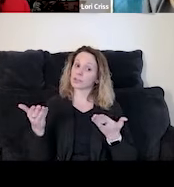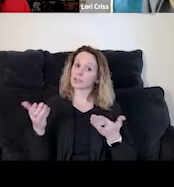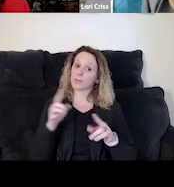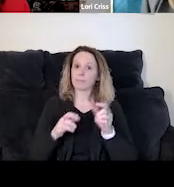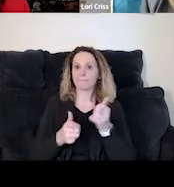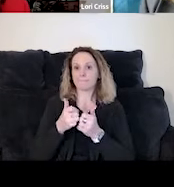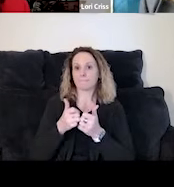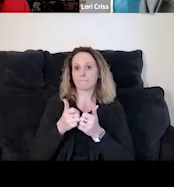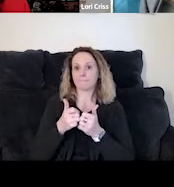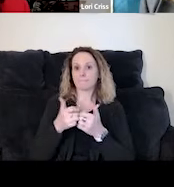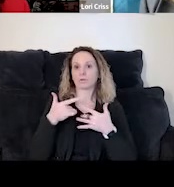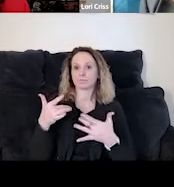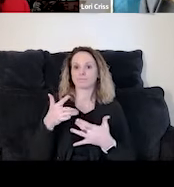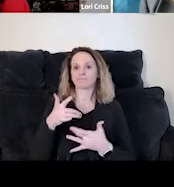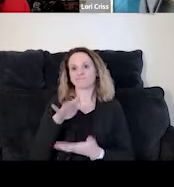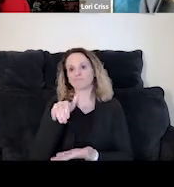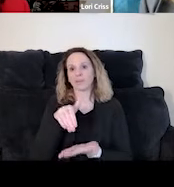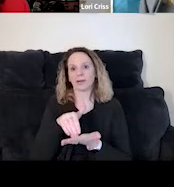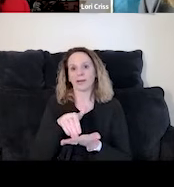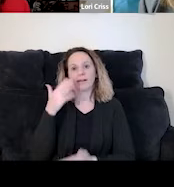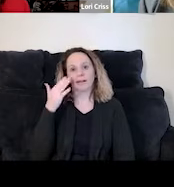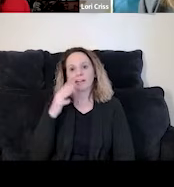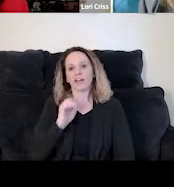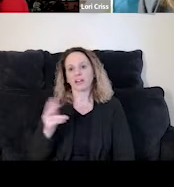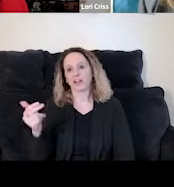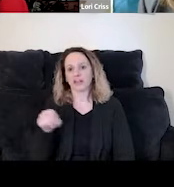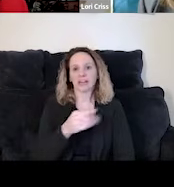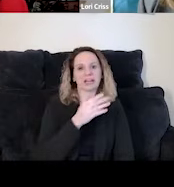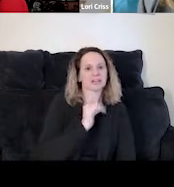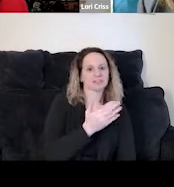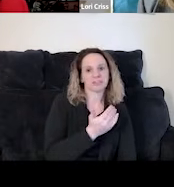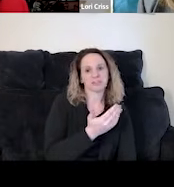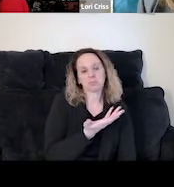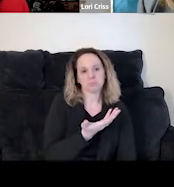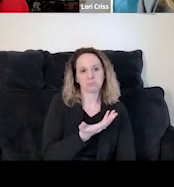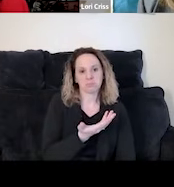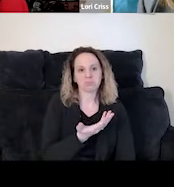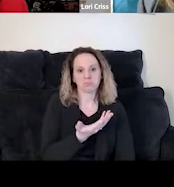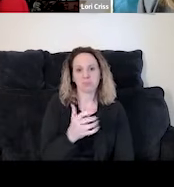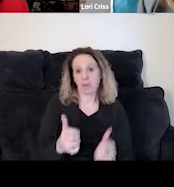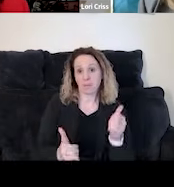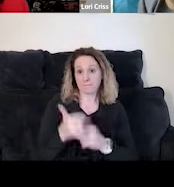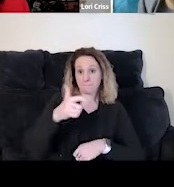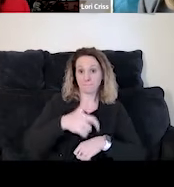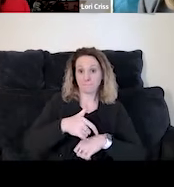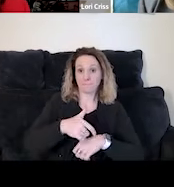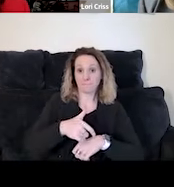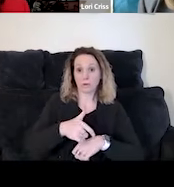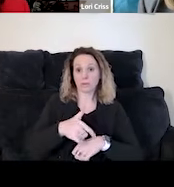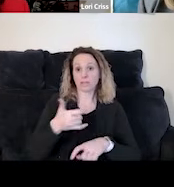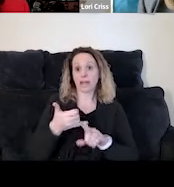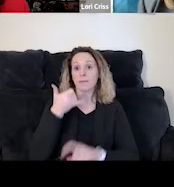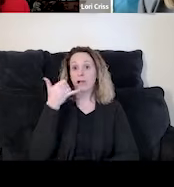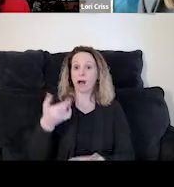most frequent being in the middle teen years, 13 to 15 years old. And that most of the crisis calls came through one of